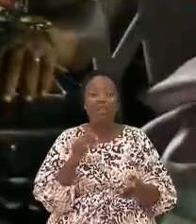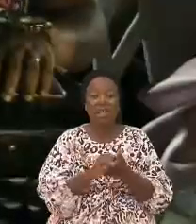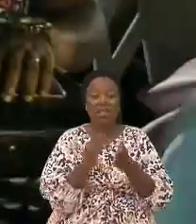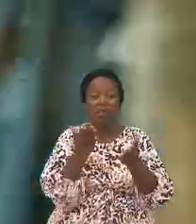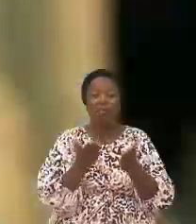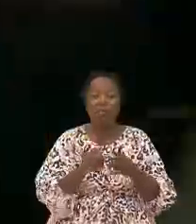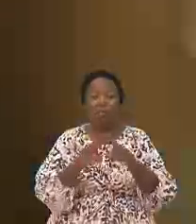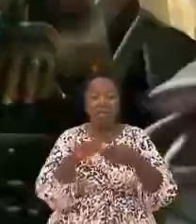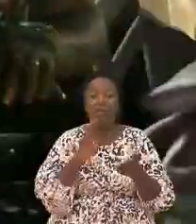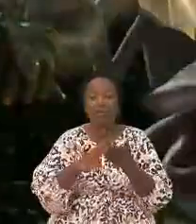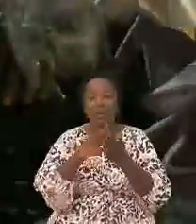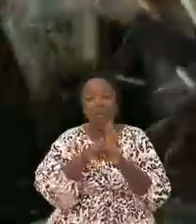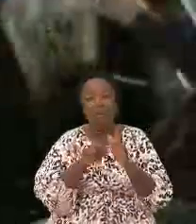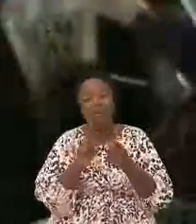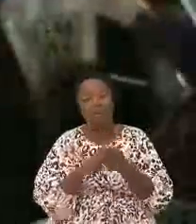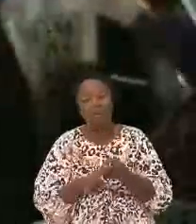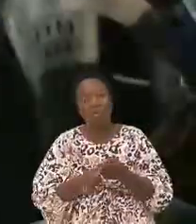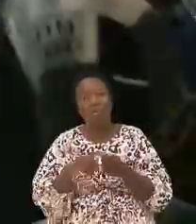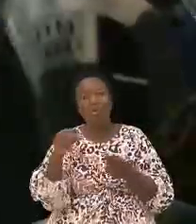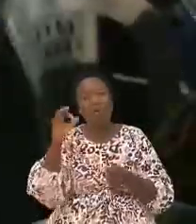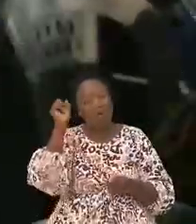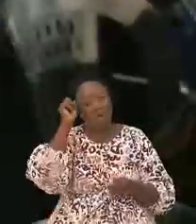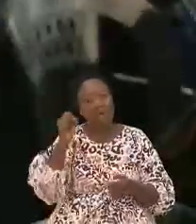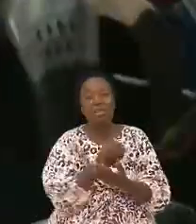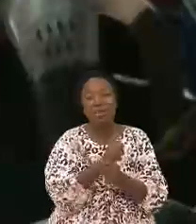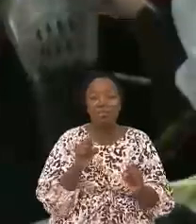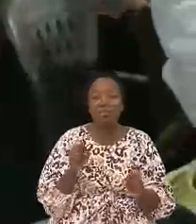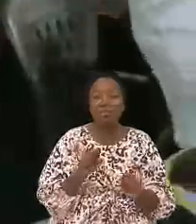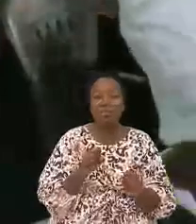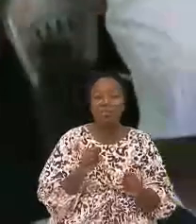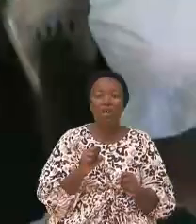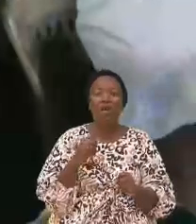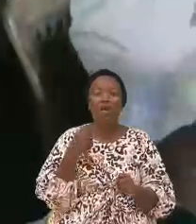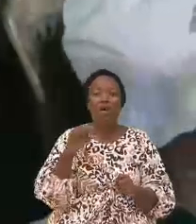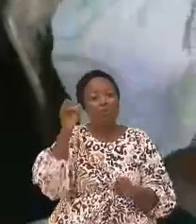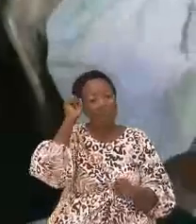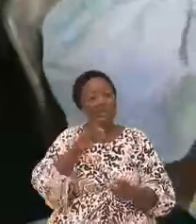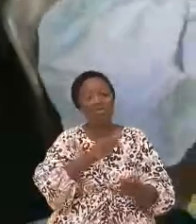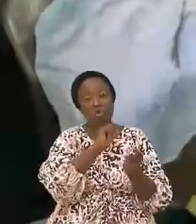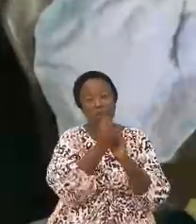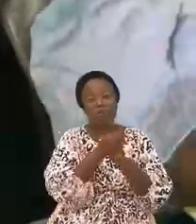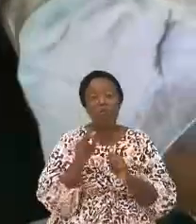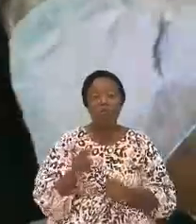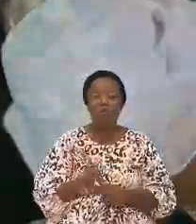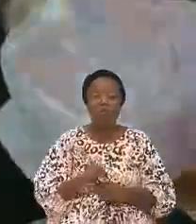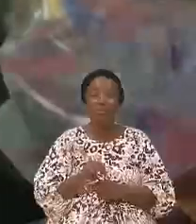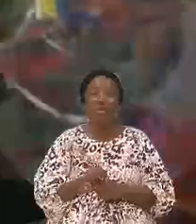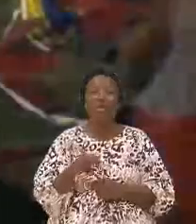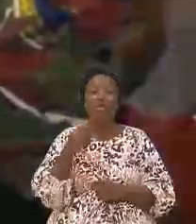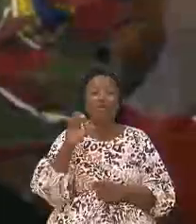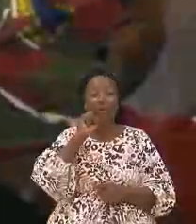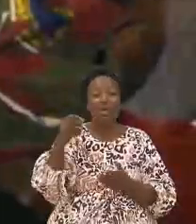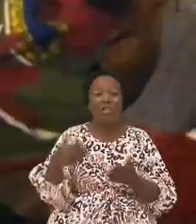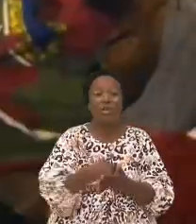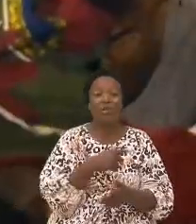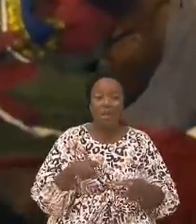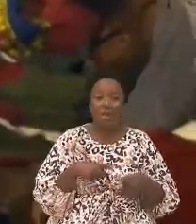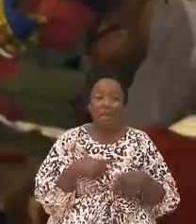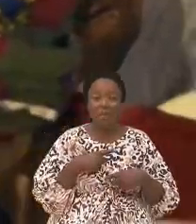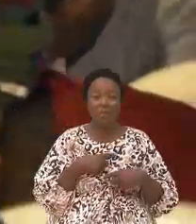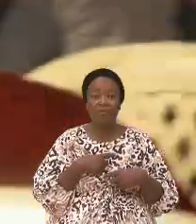restored. That you are the candidate of his forgiveness, of his salvation, of